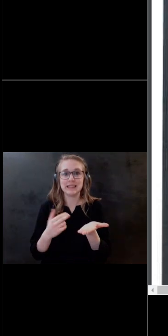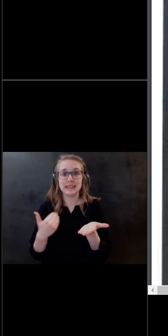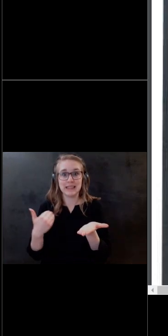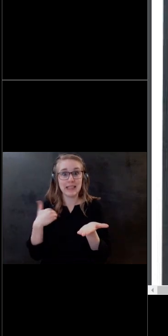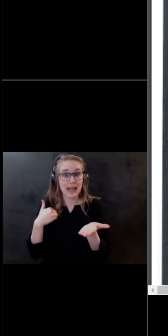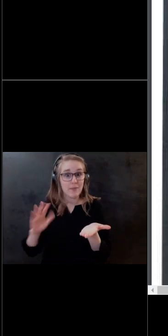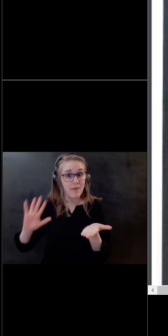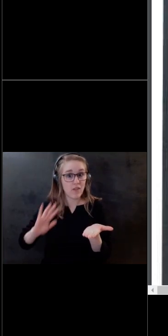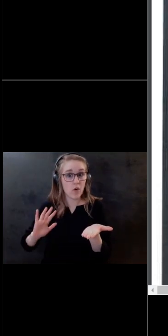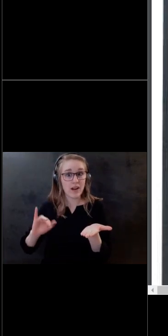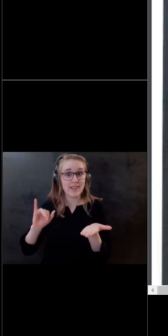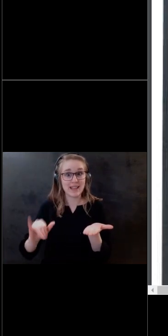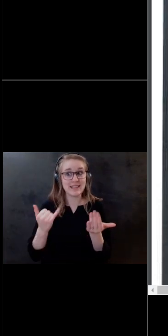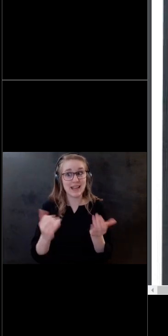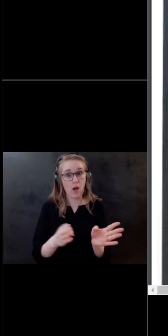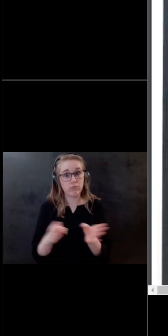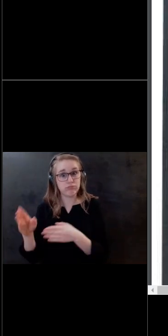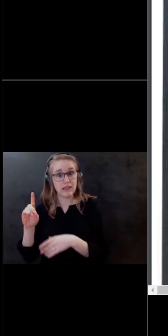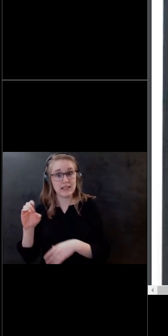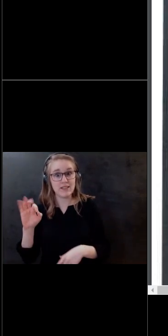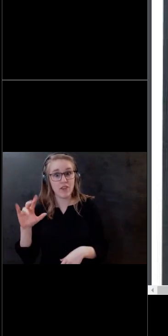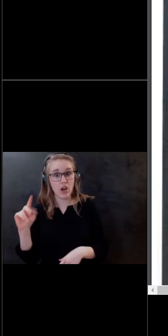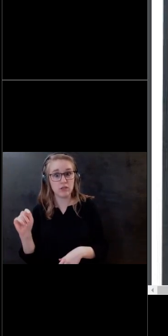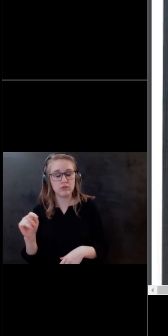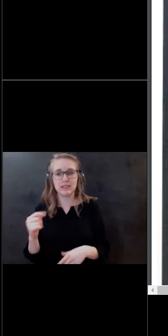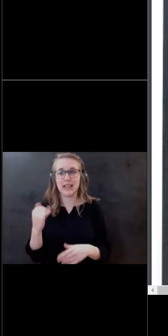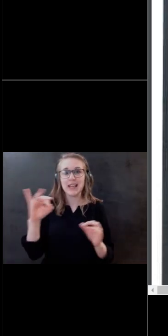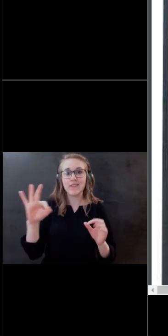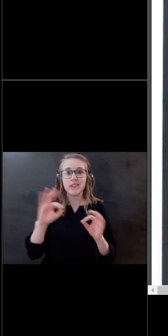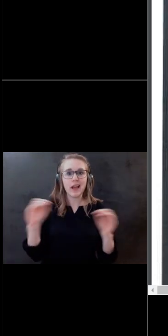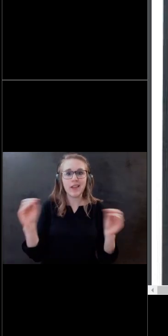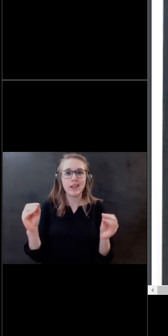has been defaulted, what can I do?